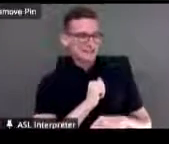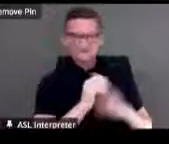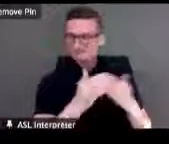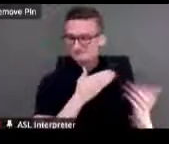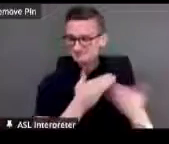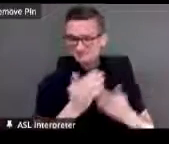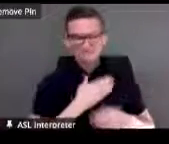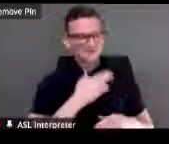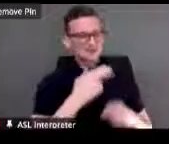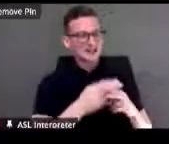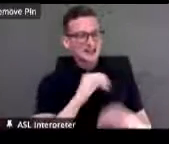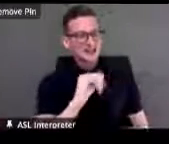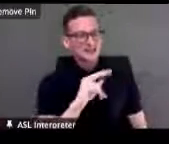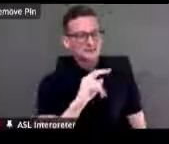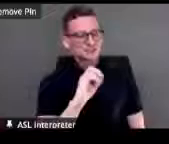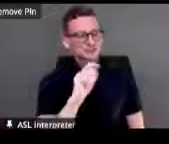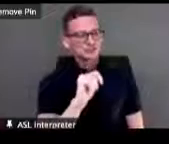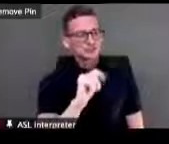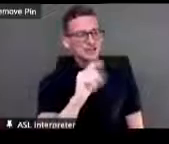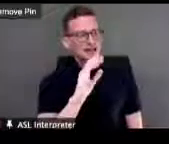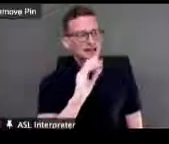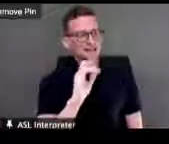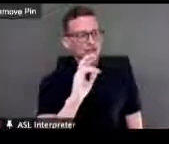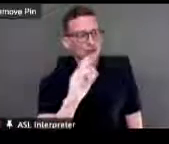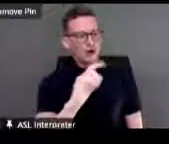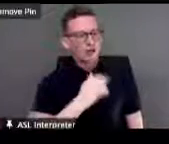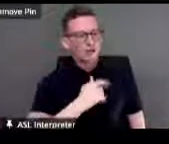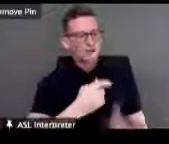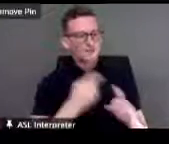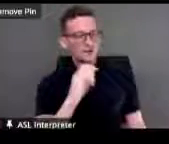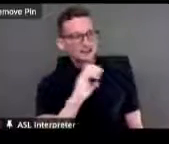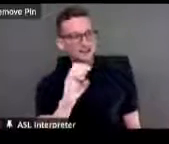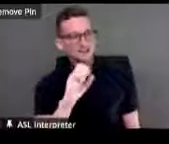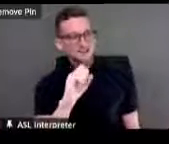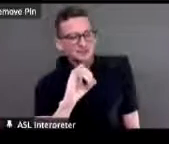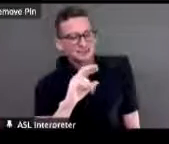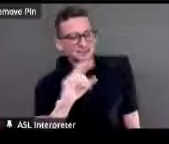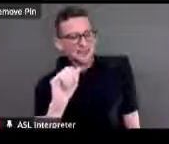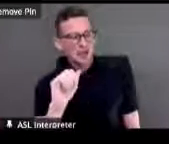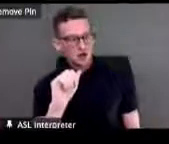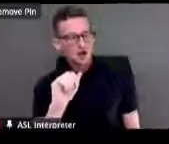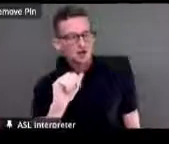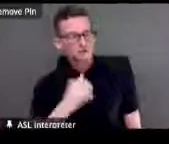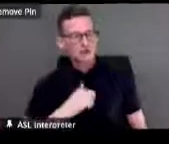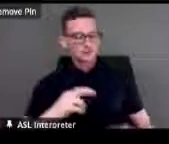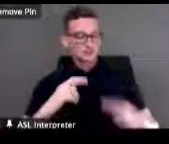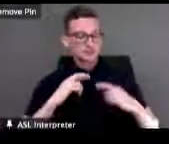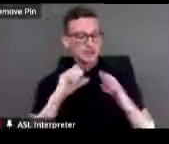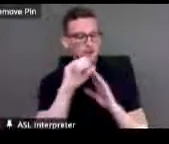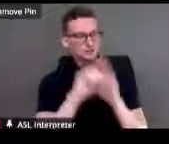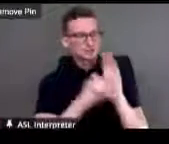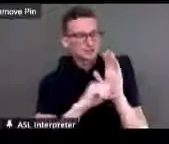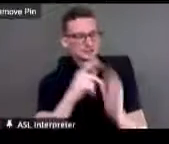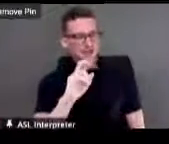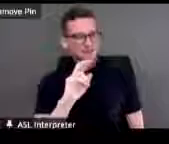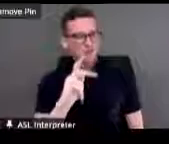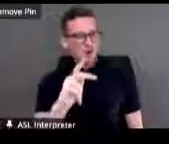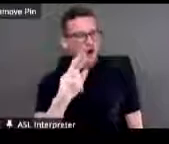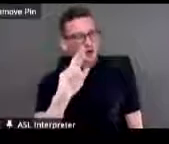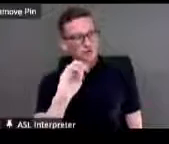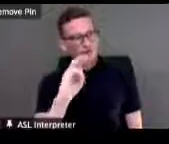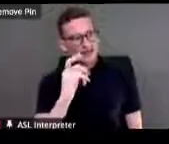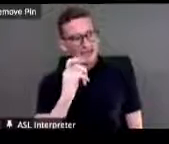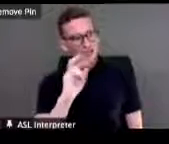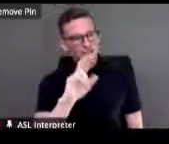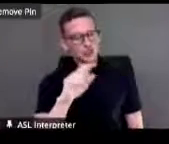I'm from the Eastern Sierra little community of Lee Vining. I'm a retired state park ranger, and I think you've probably had